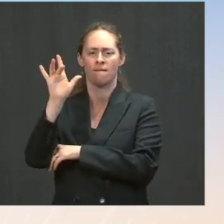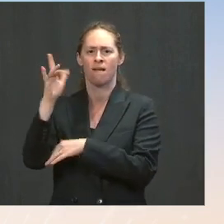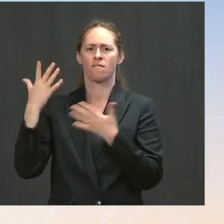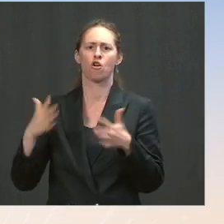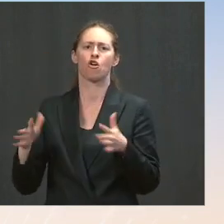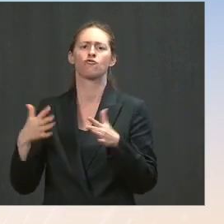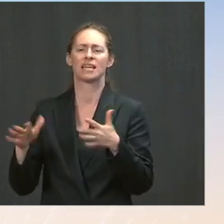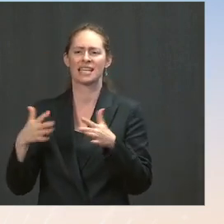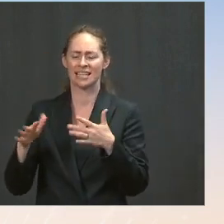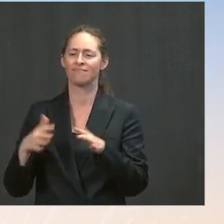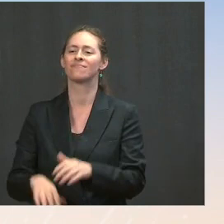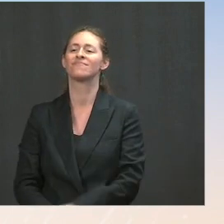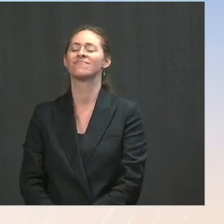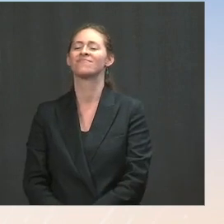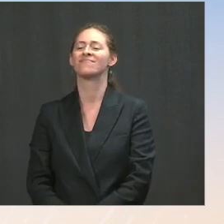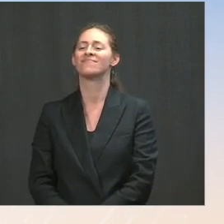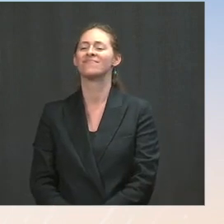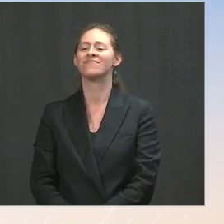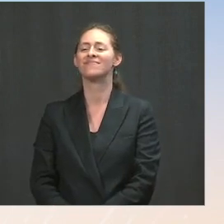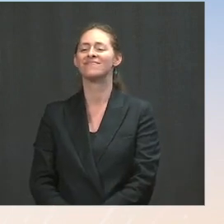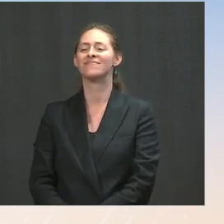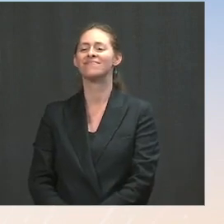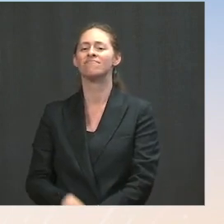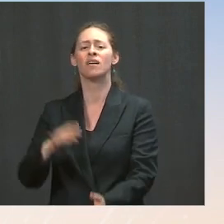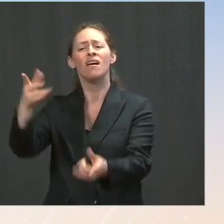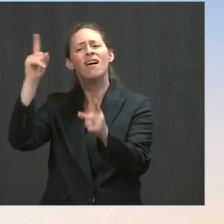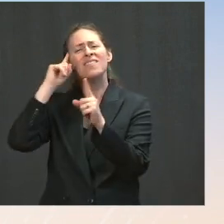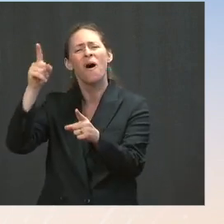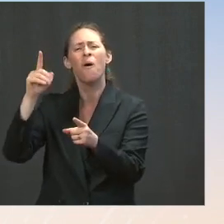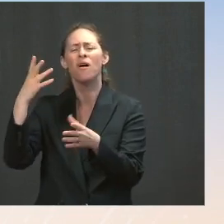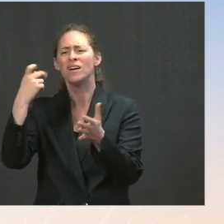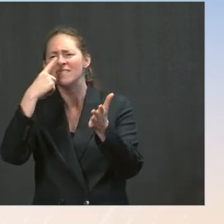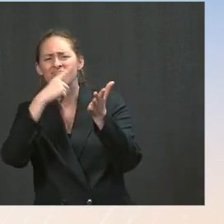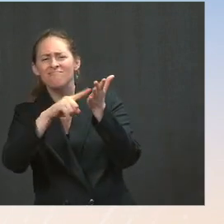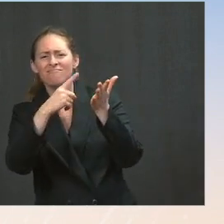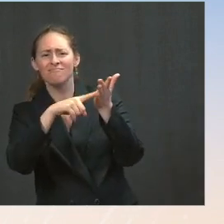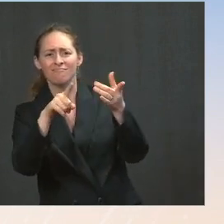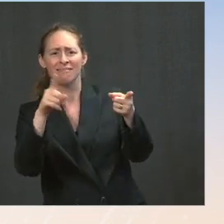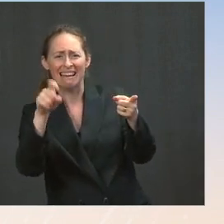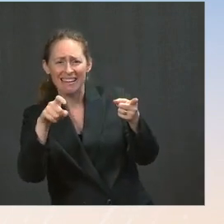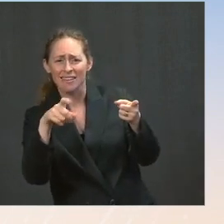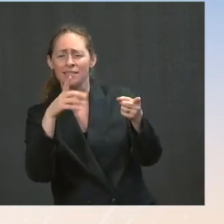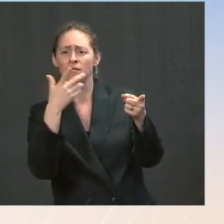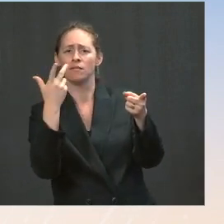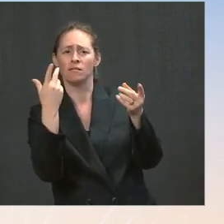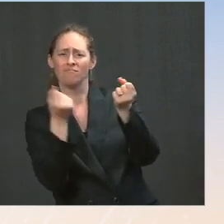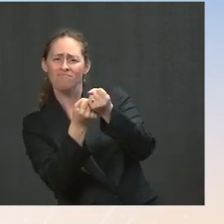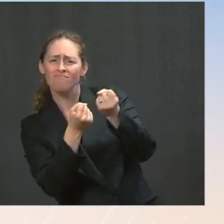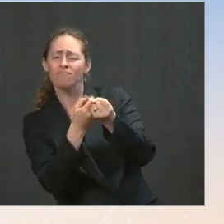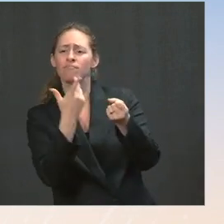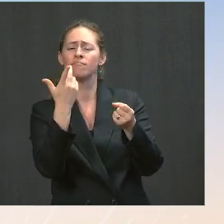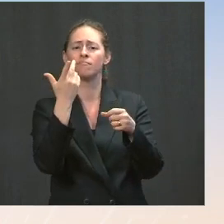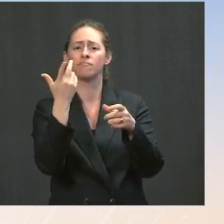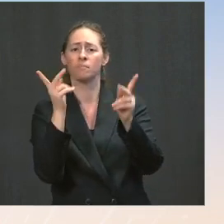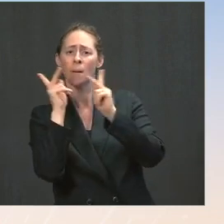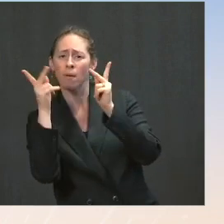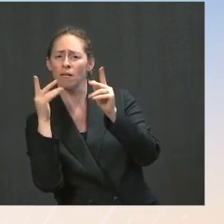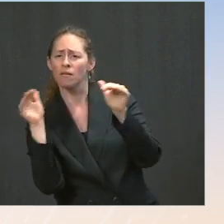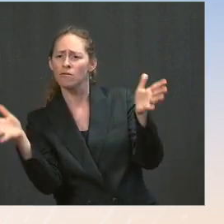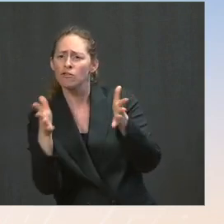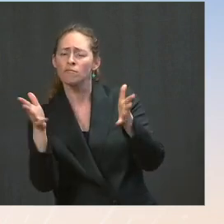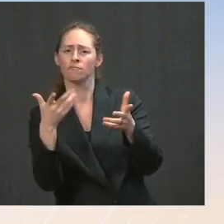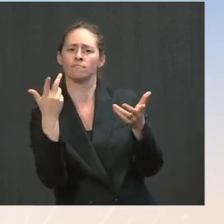such as mobilizing community outreach workers to educate and assist individuals in accessing and receiving COVID-19